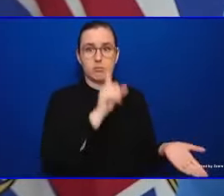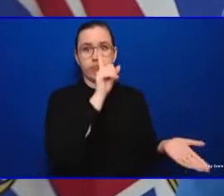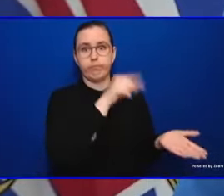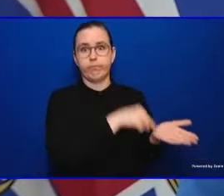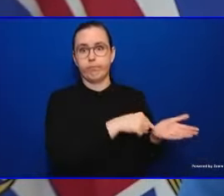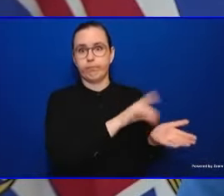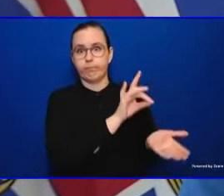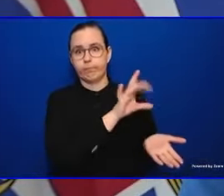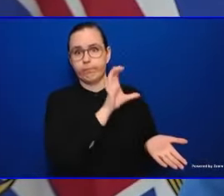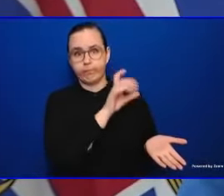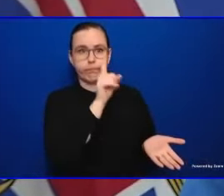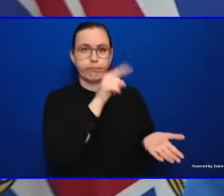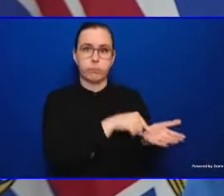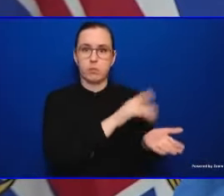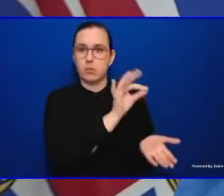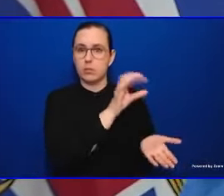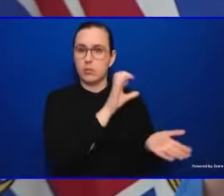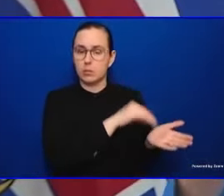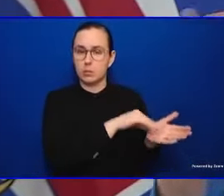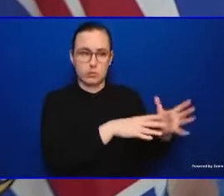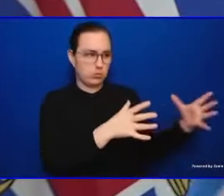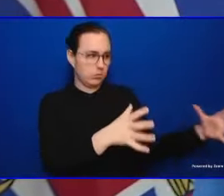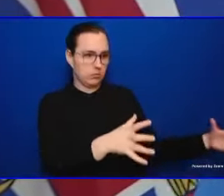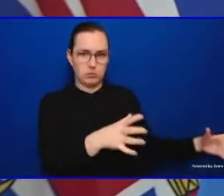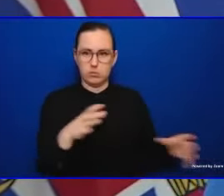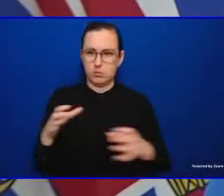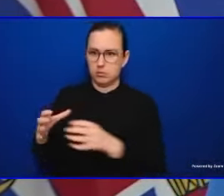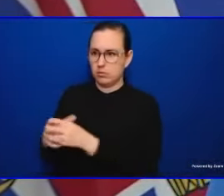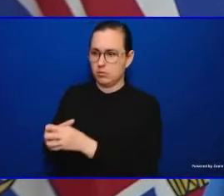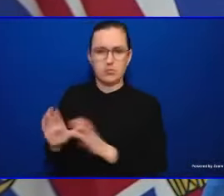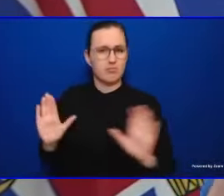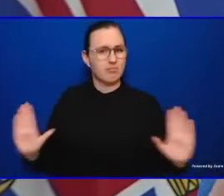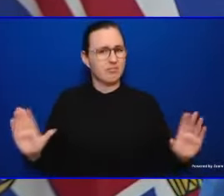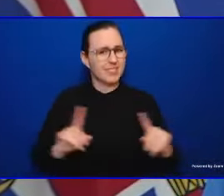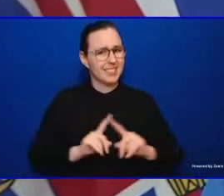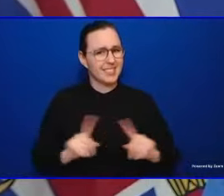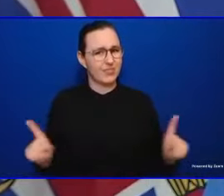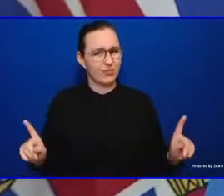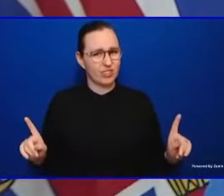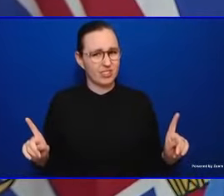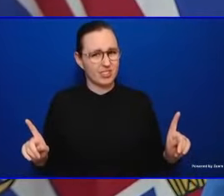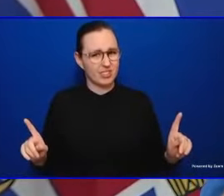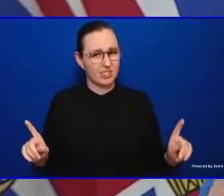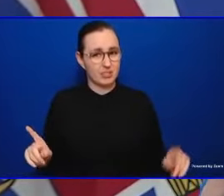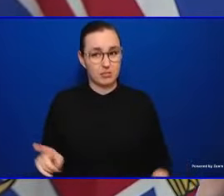the superintendent has said that generally when they're looking at a staff